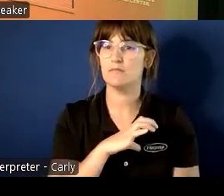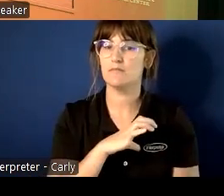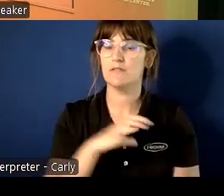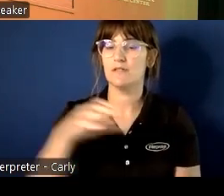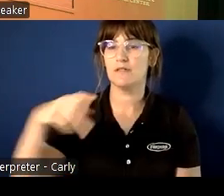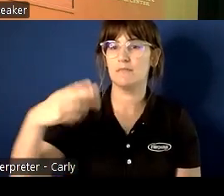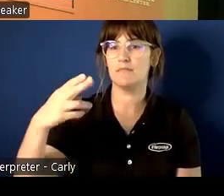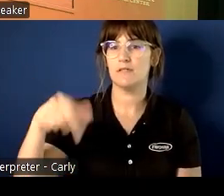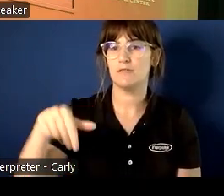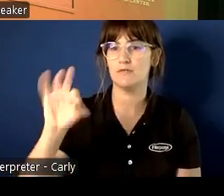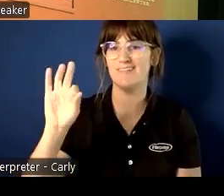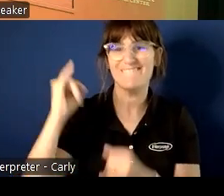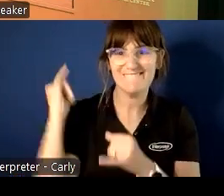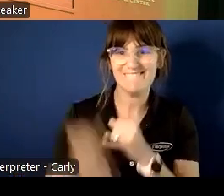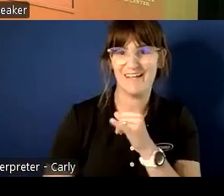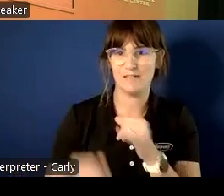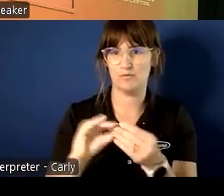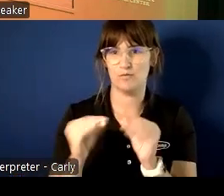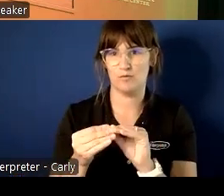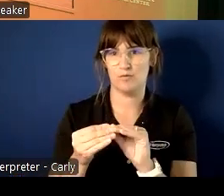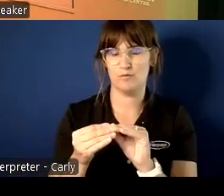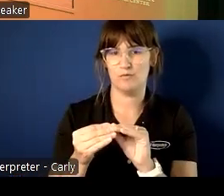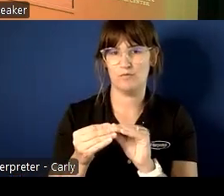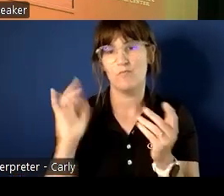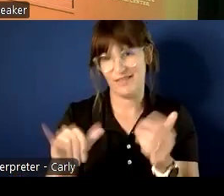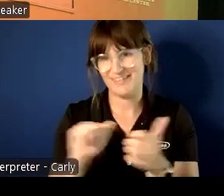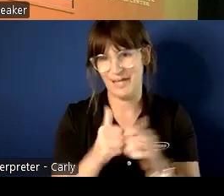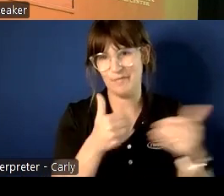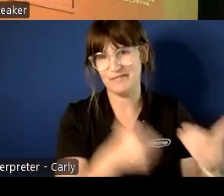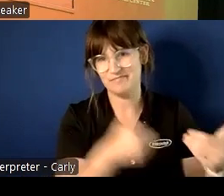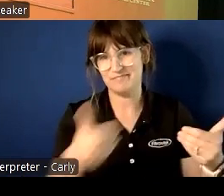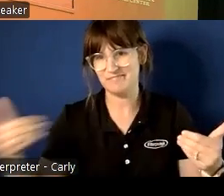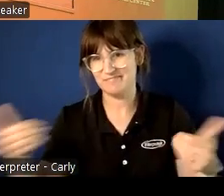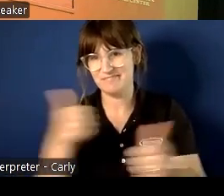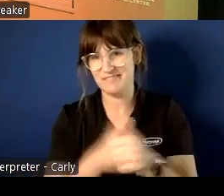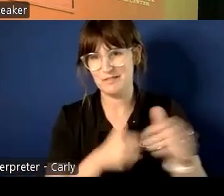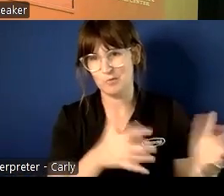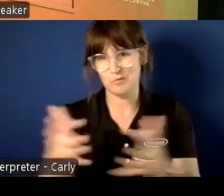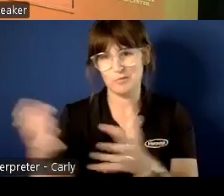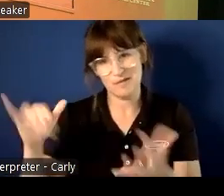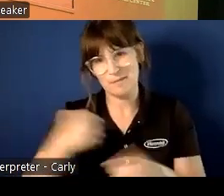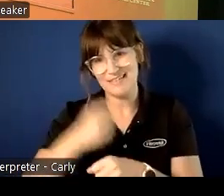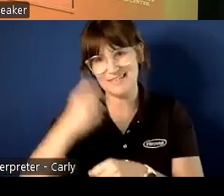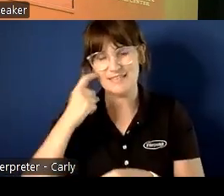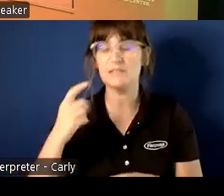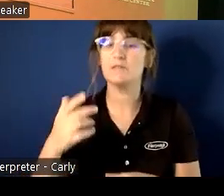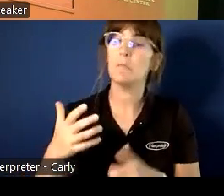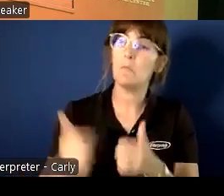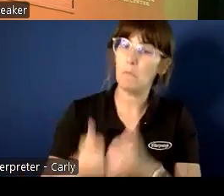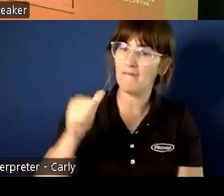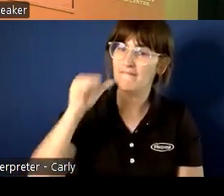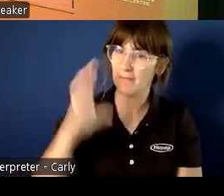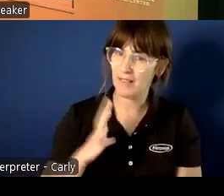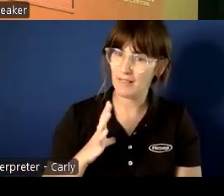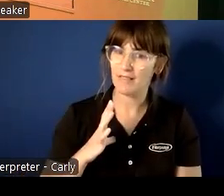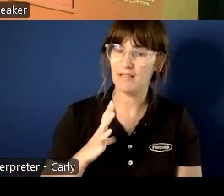PHQ-9 final score, which is what we expect because that's how we defined our groups. They're mostly female. So these are all University of